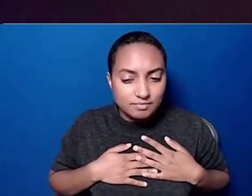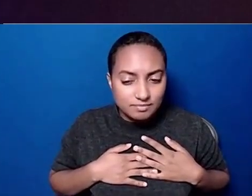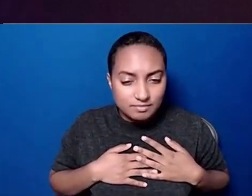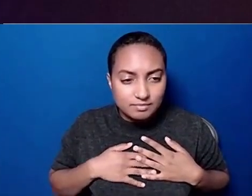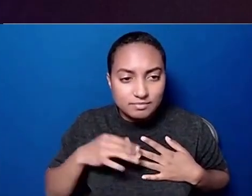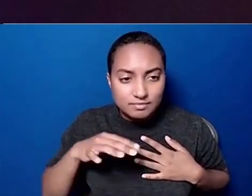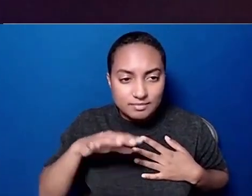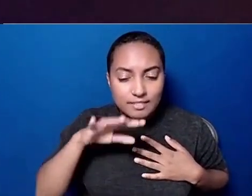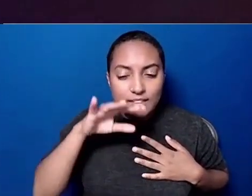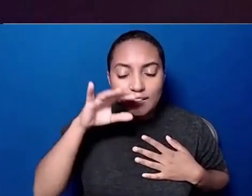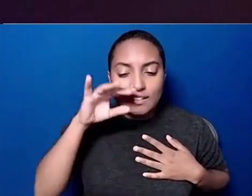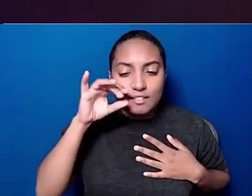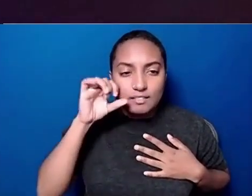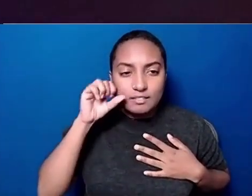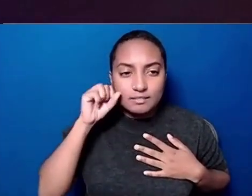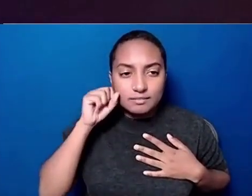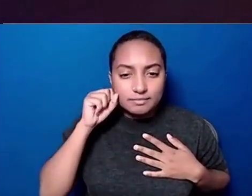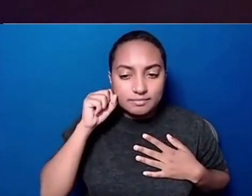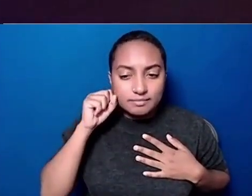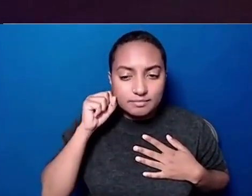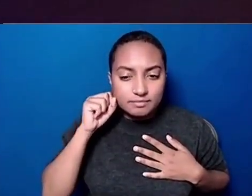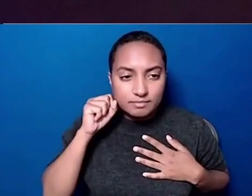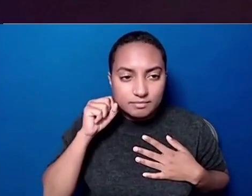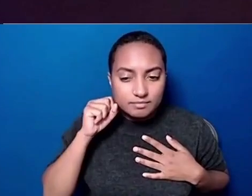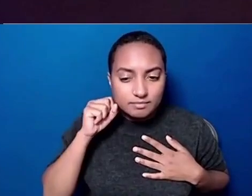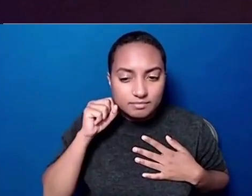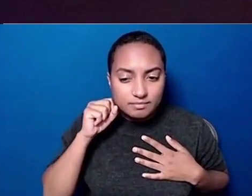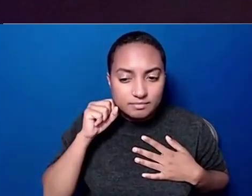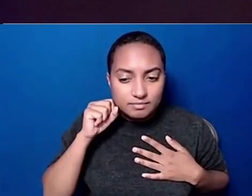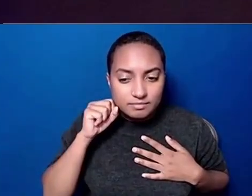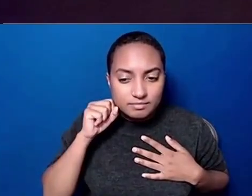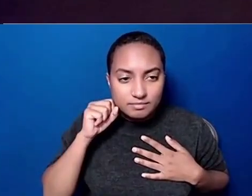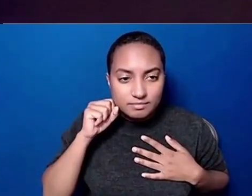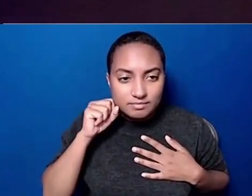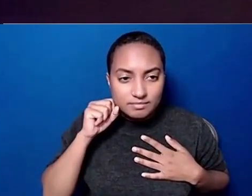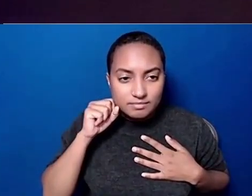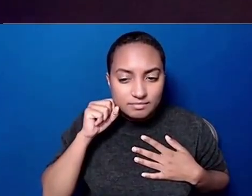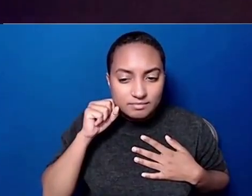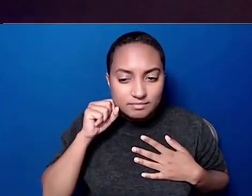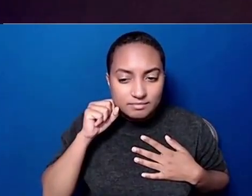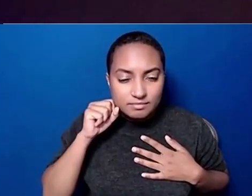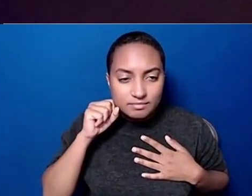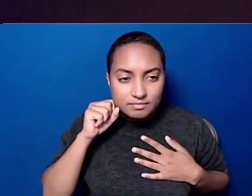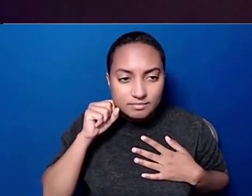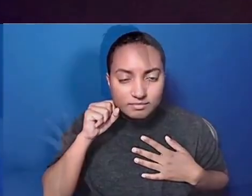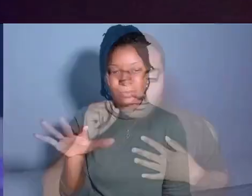inhaling and exhaling at your own pace, family.